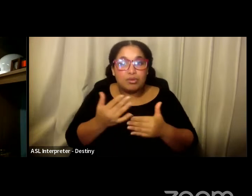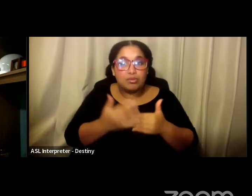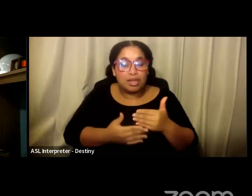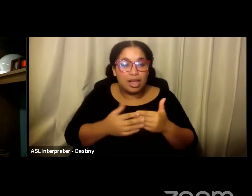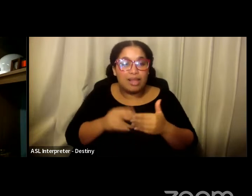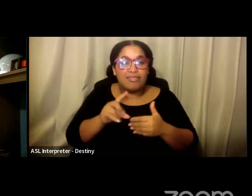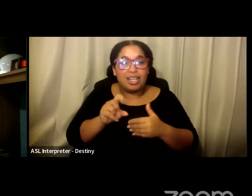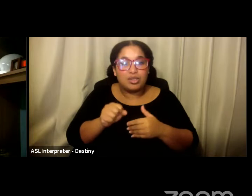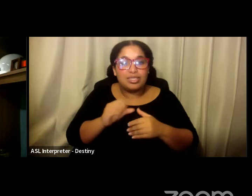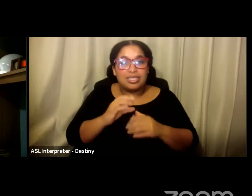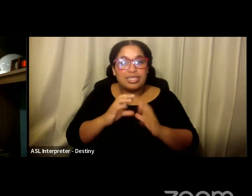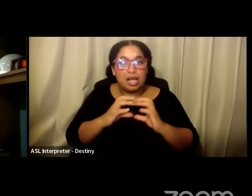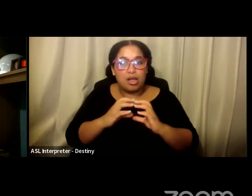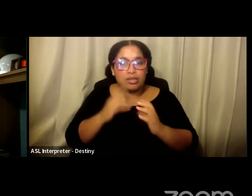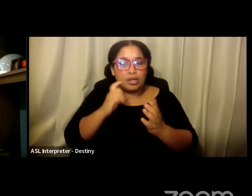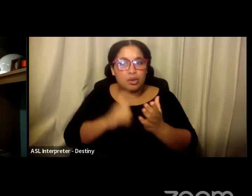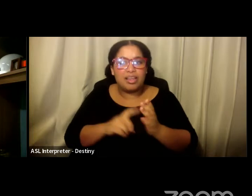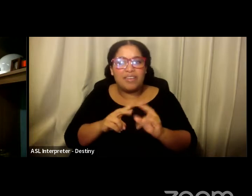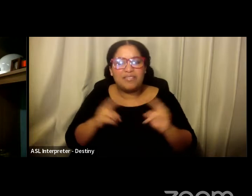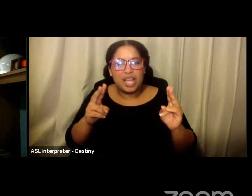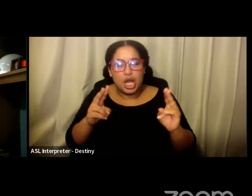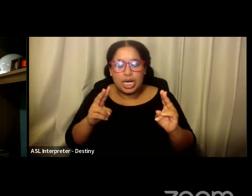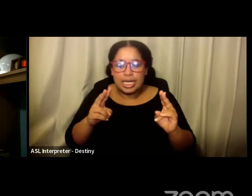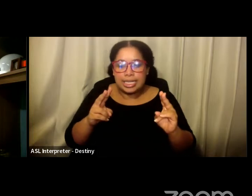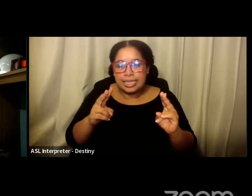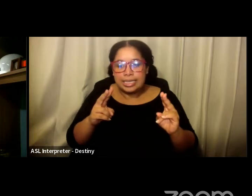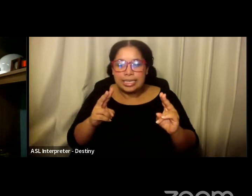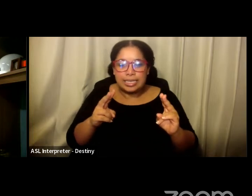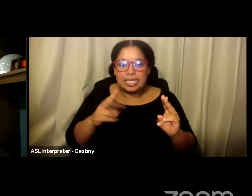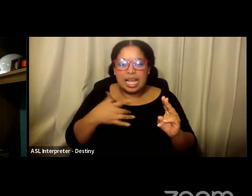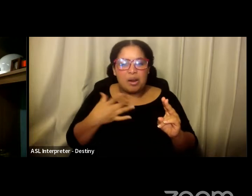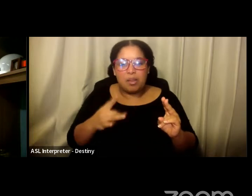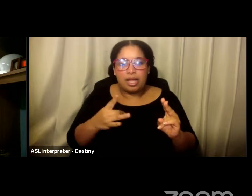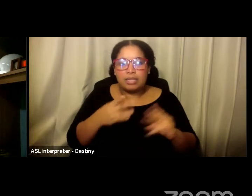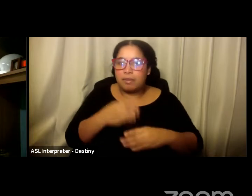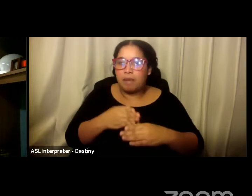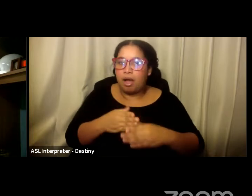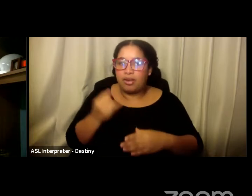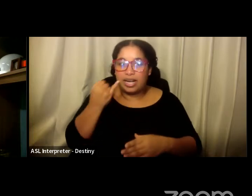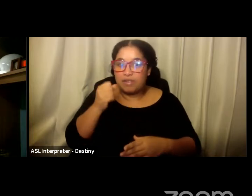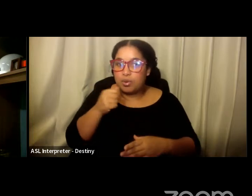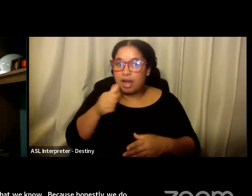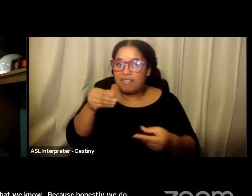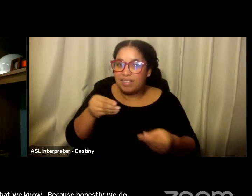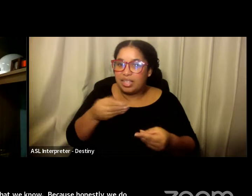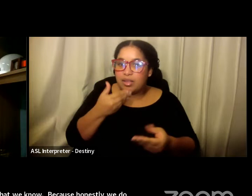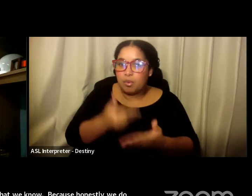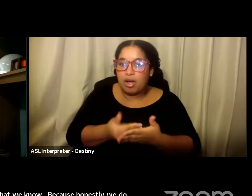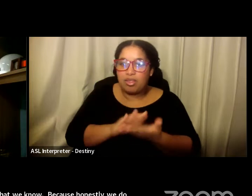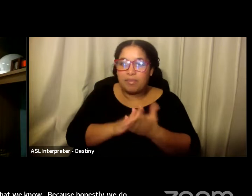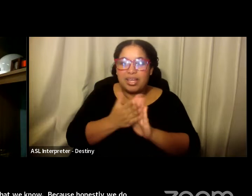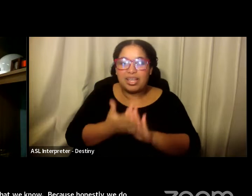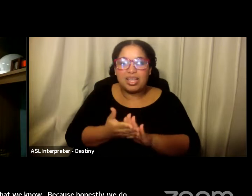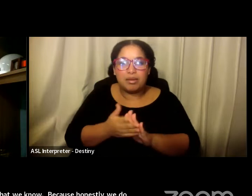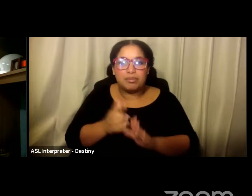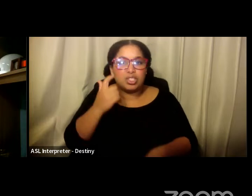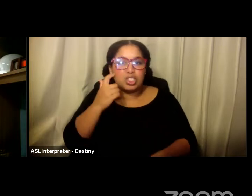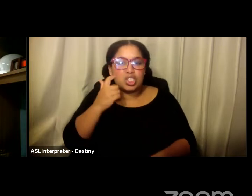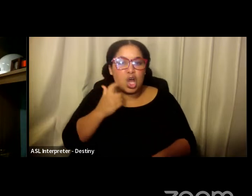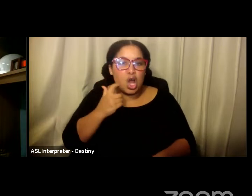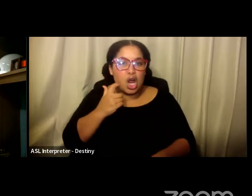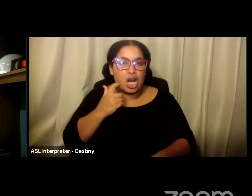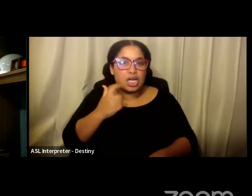And one of the things I say is they're very finicky. They don't like to be disturbed. And if you don't feed them well, they turn into scar tissue